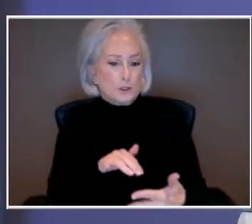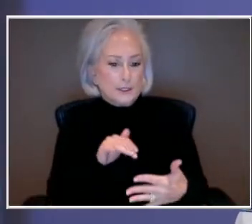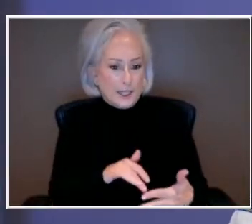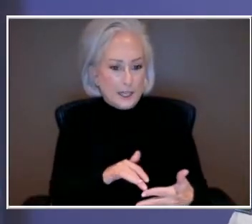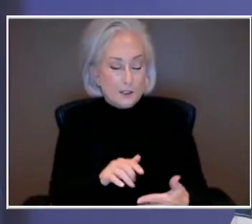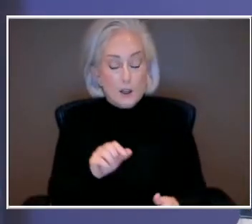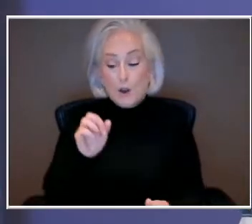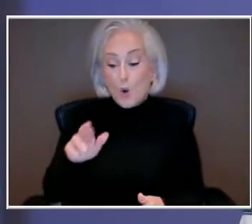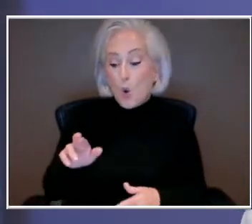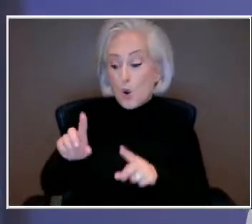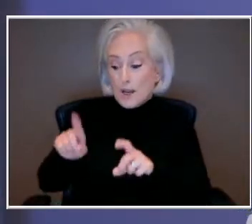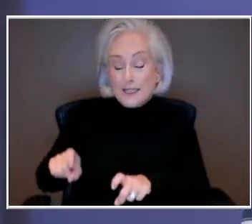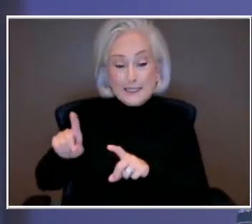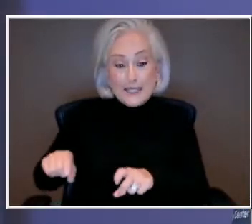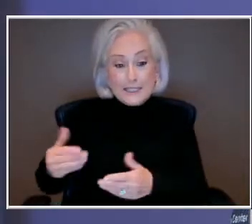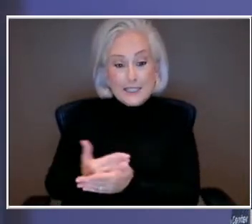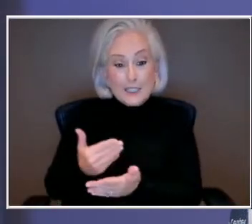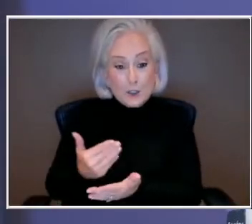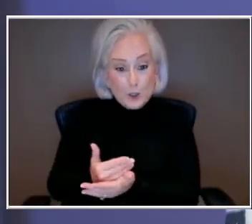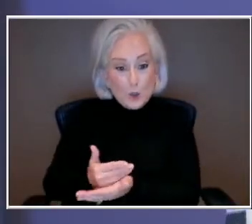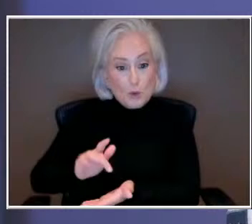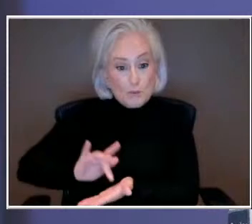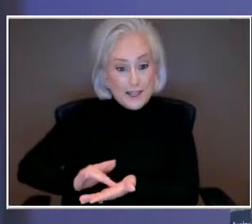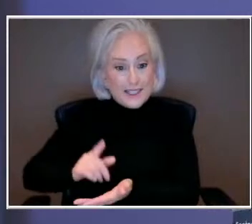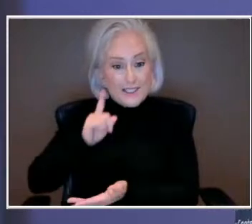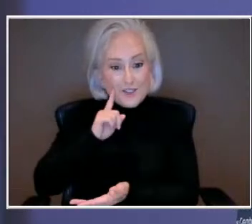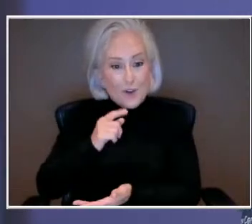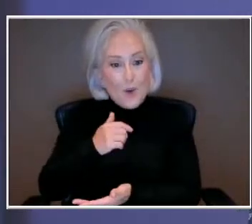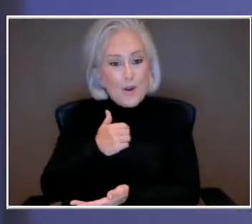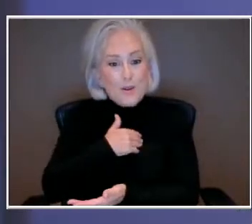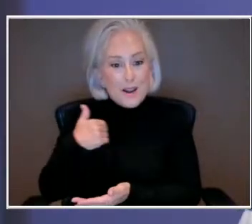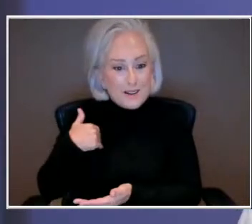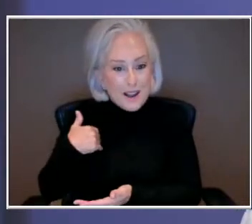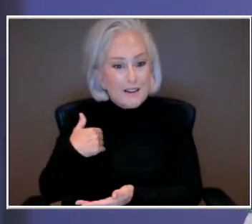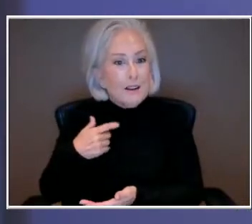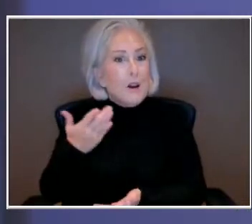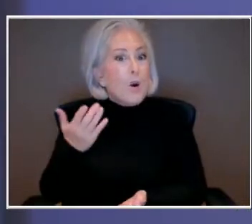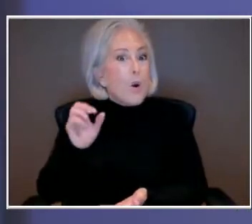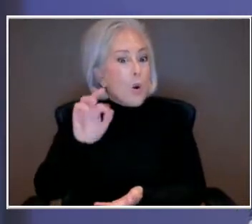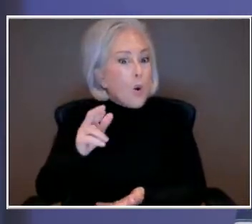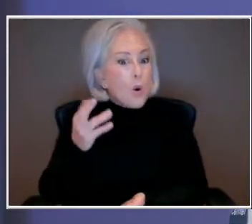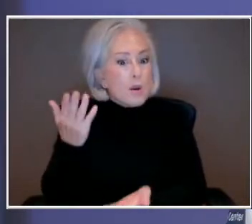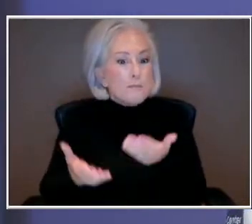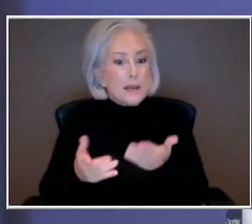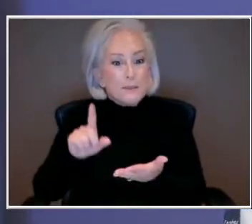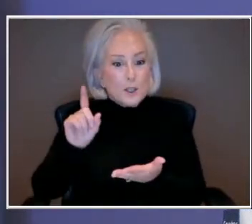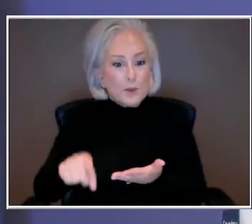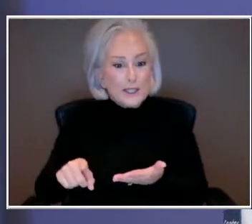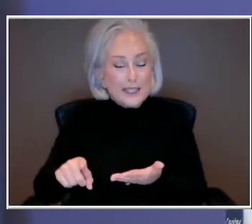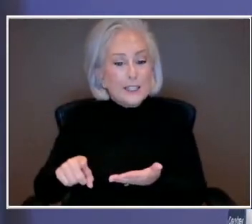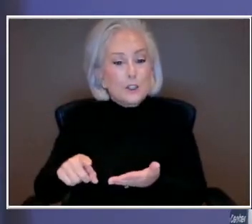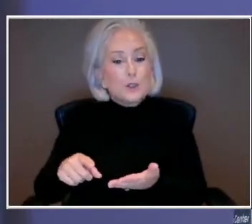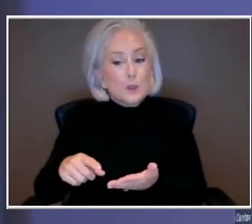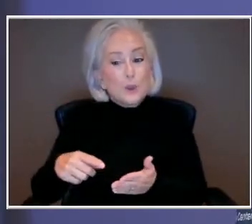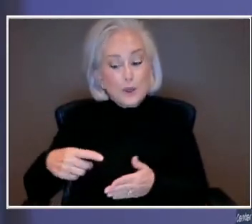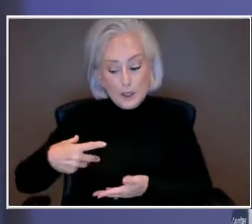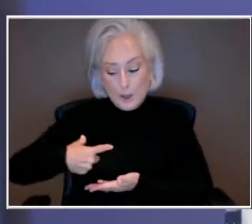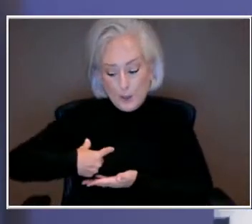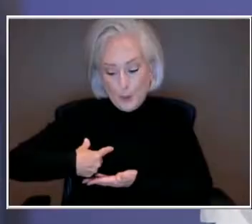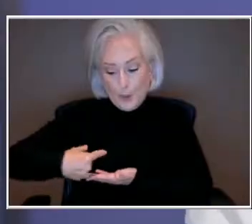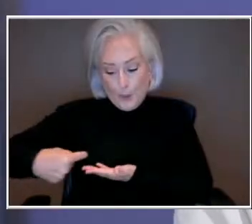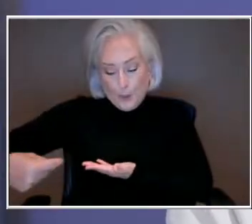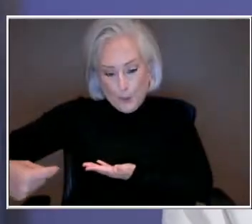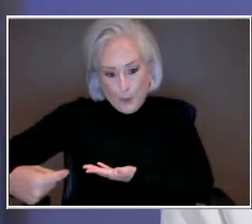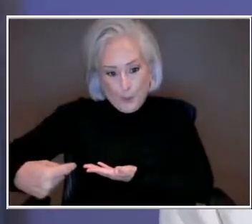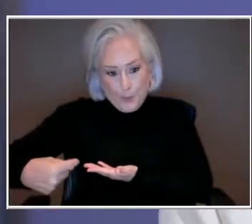be wonderful that you don't have to do the fine needle aspirations anymore that Kim had to do, that we could use this kind of a tool to say,